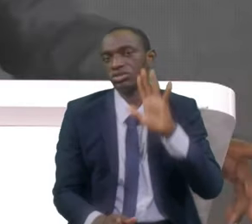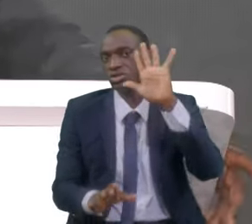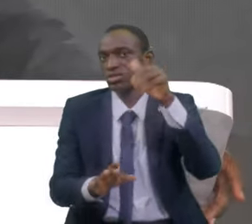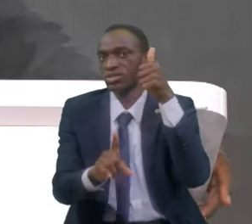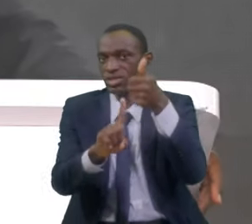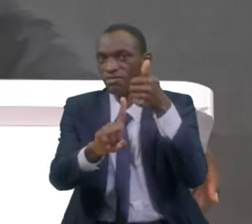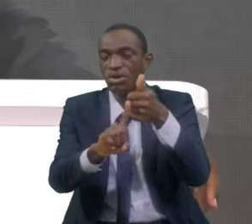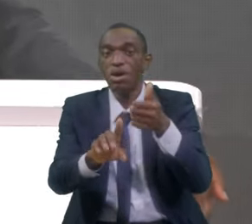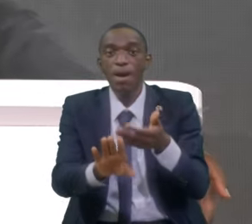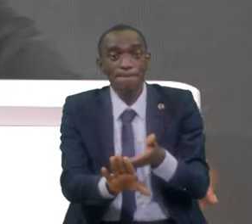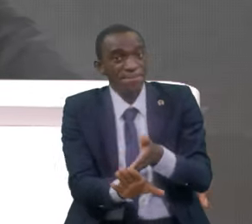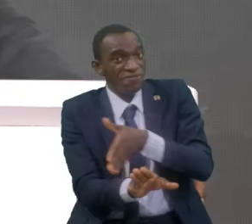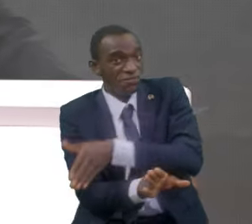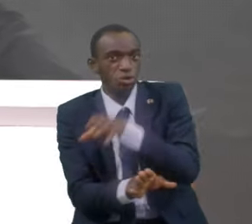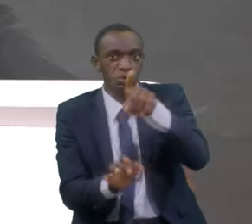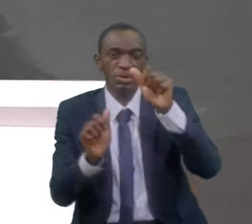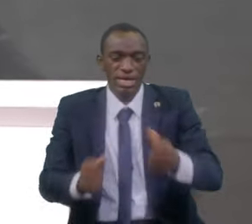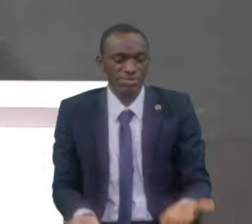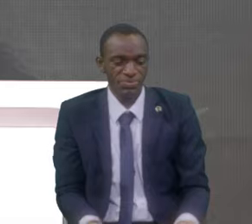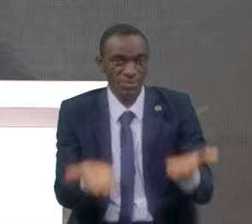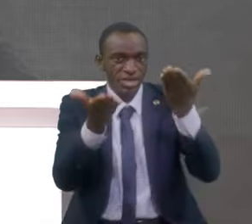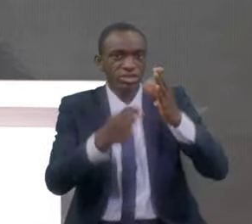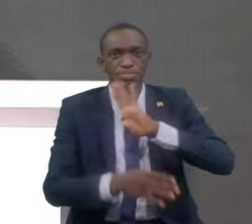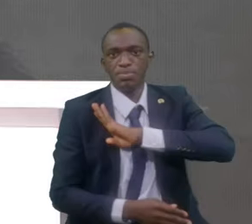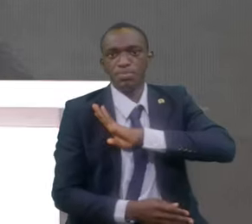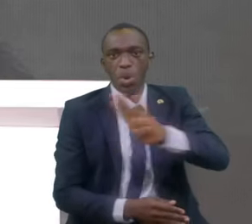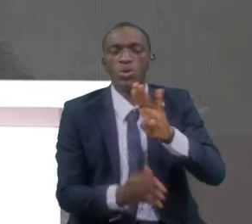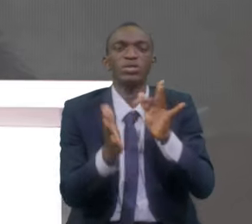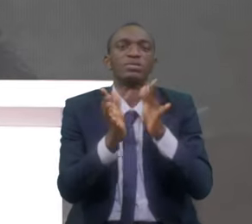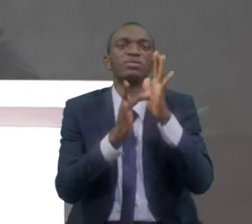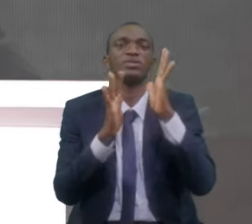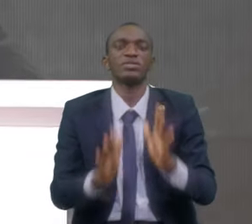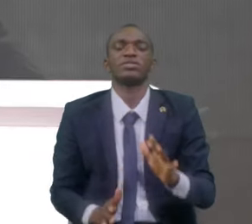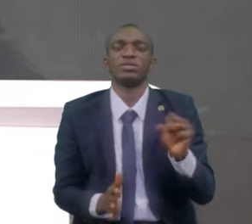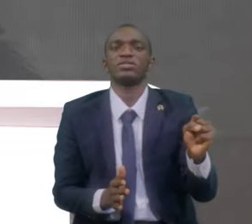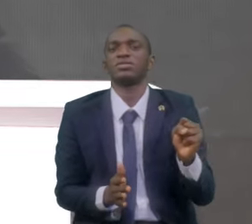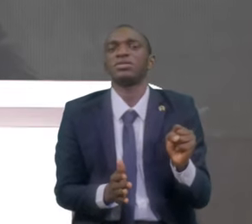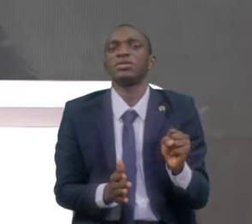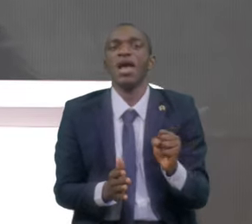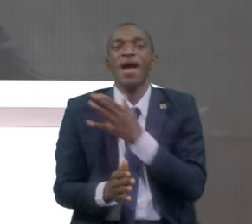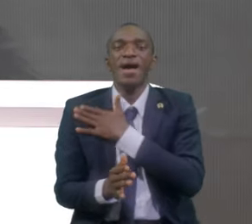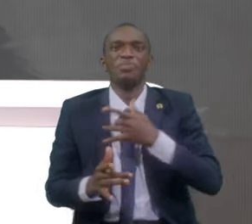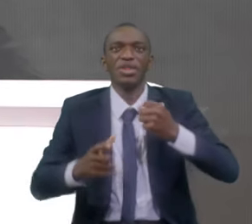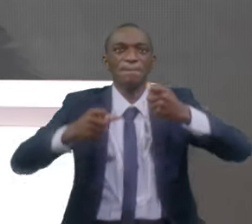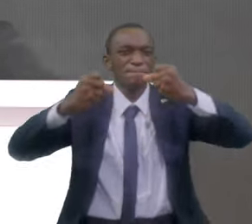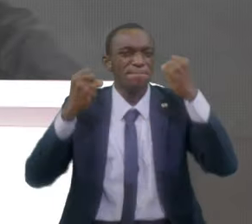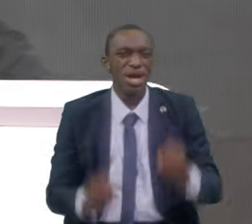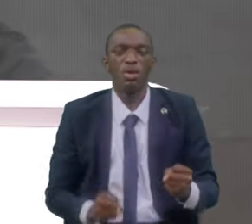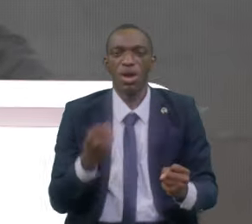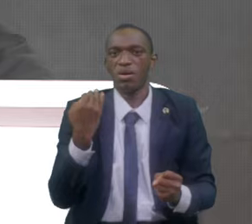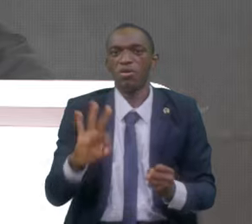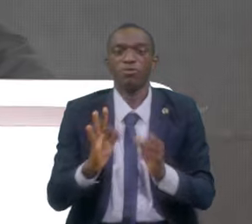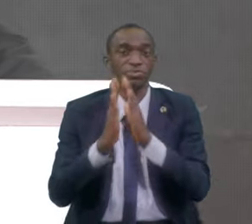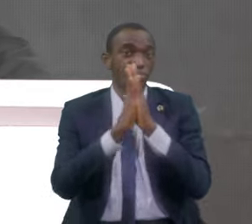up bold saints. And the power of prayer